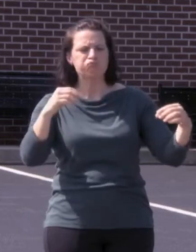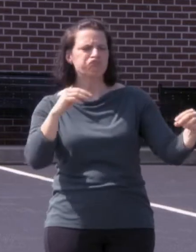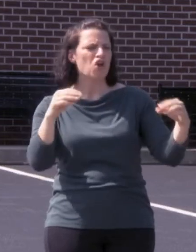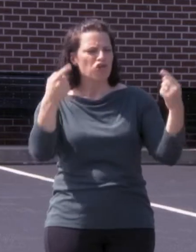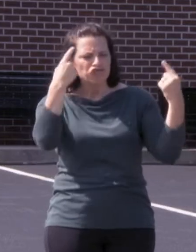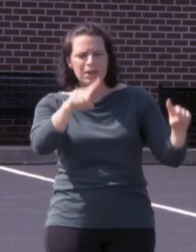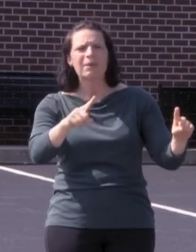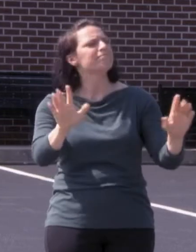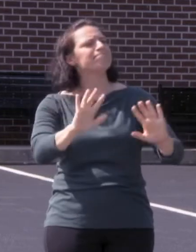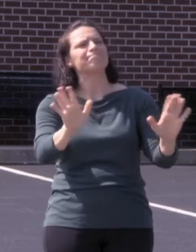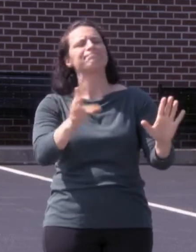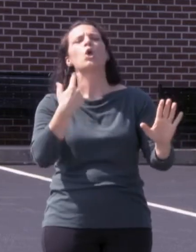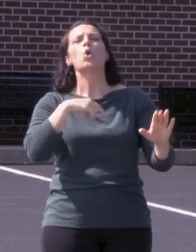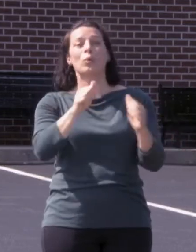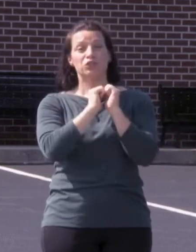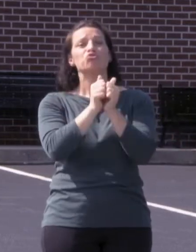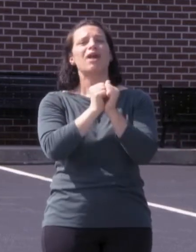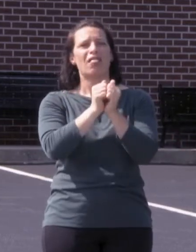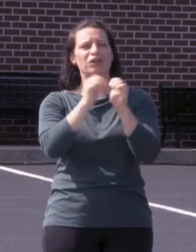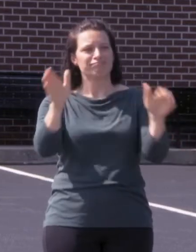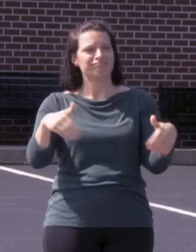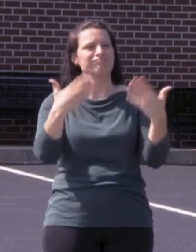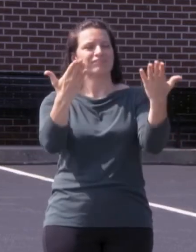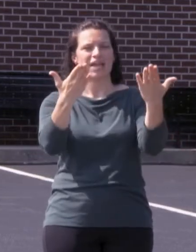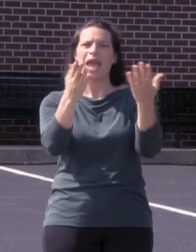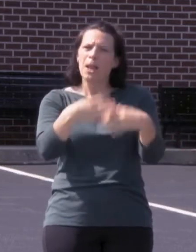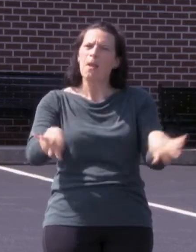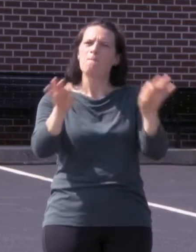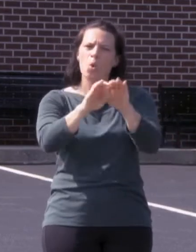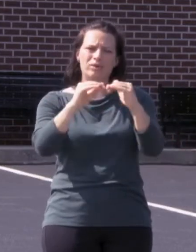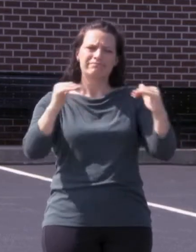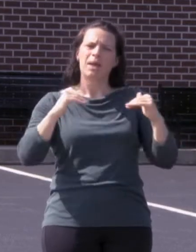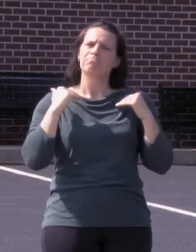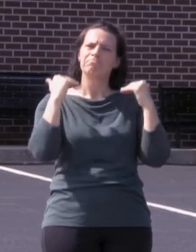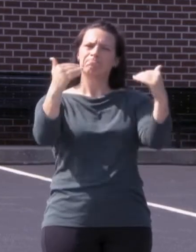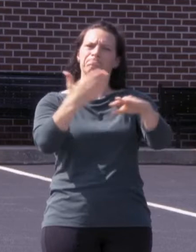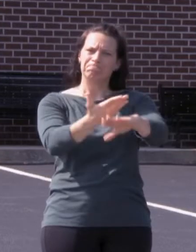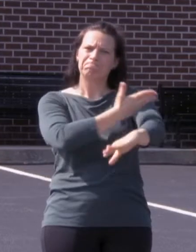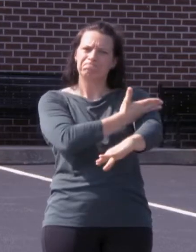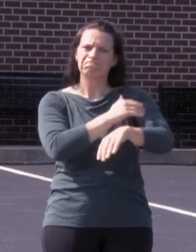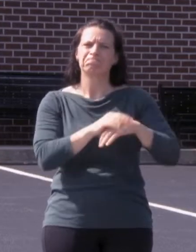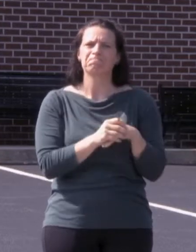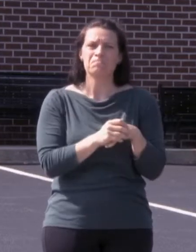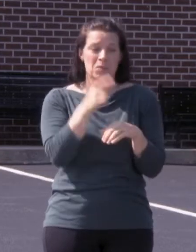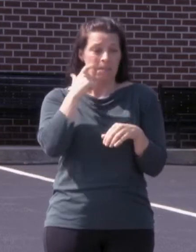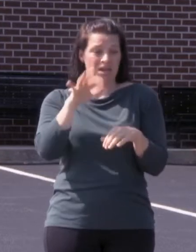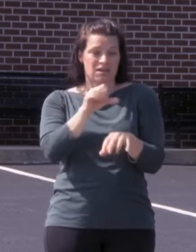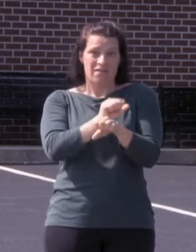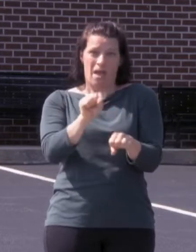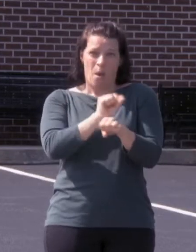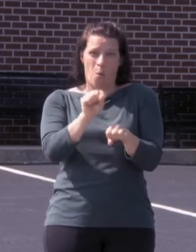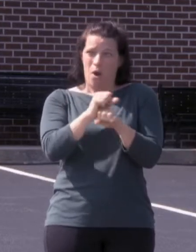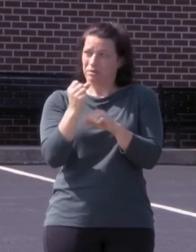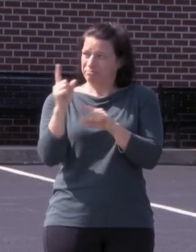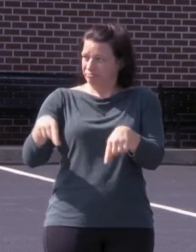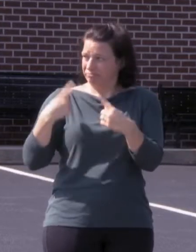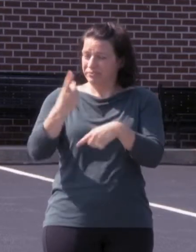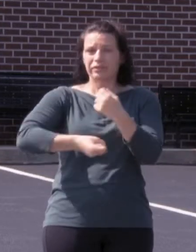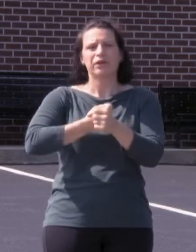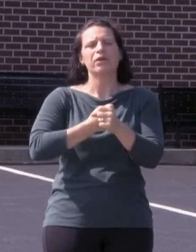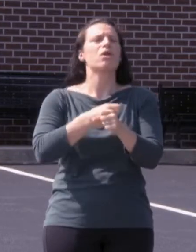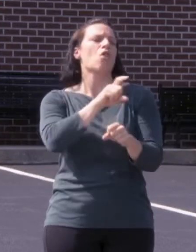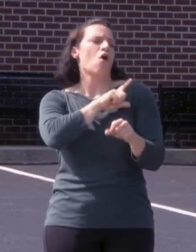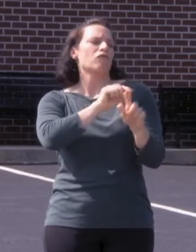we together delivered a meaningful step forward. Because of that work, law